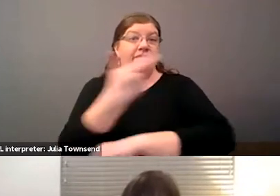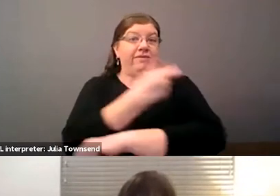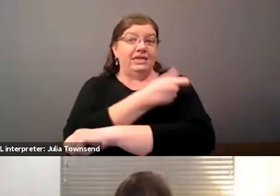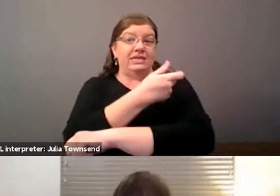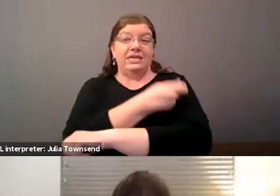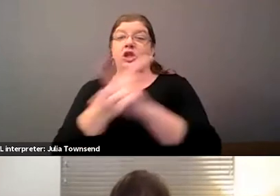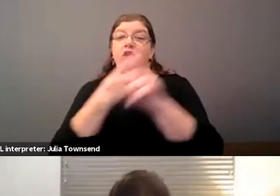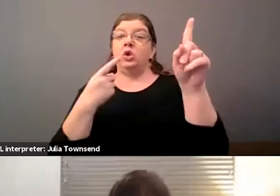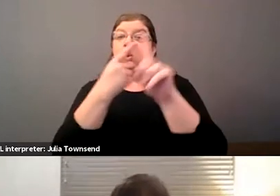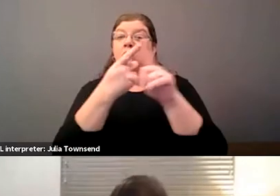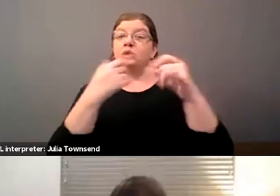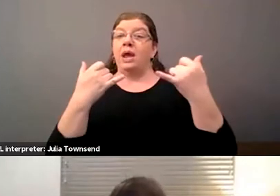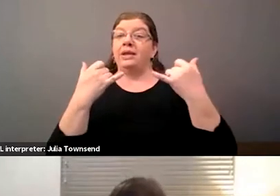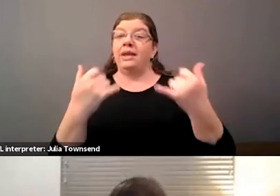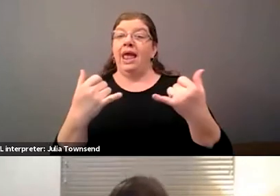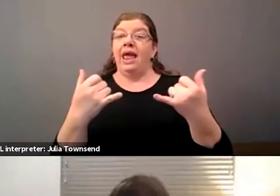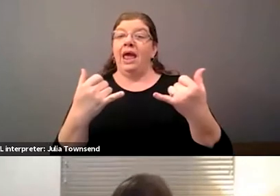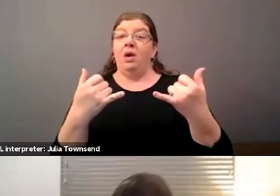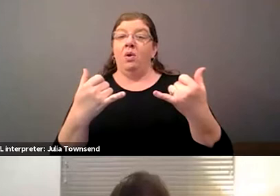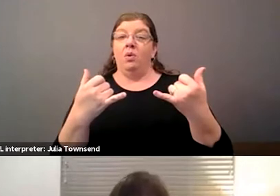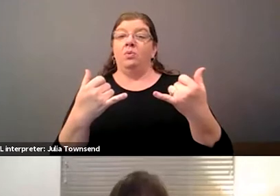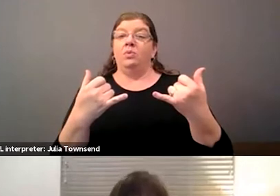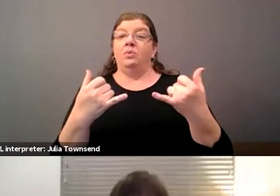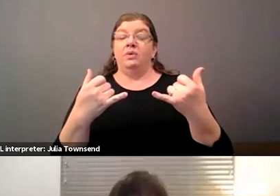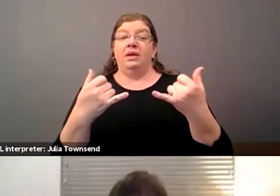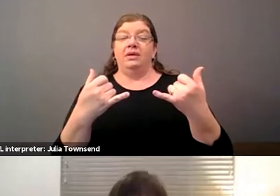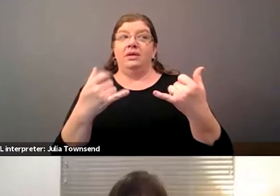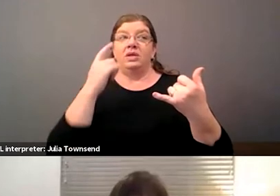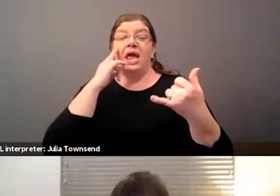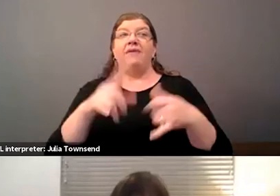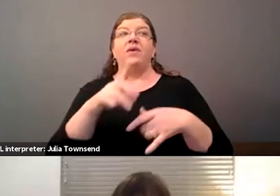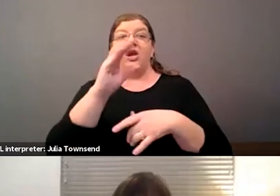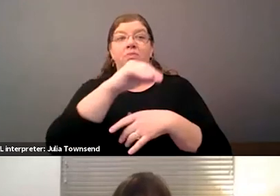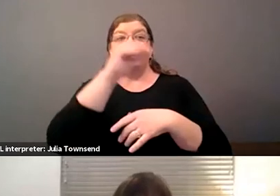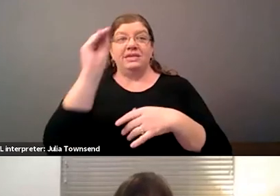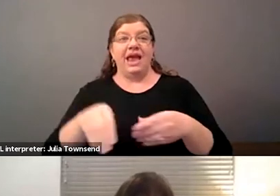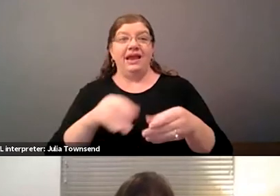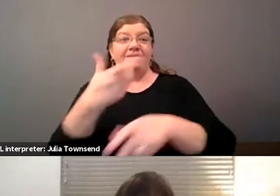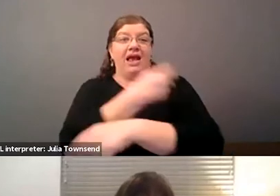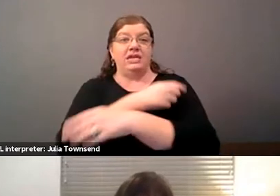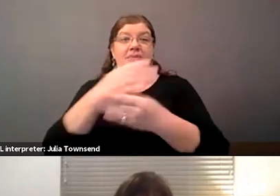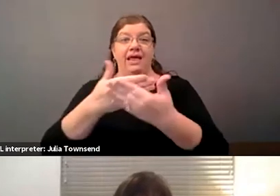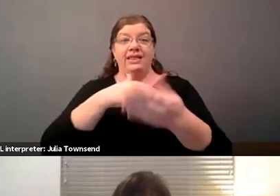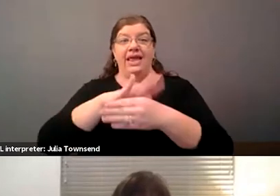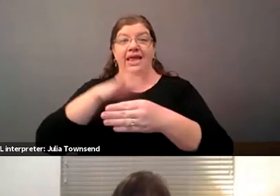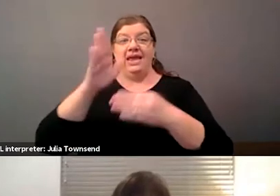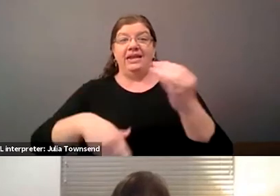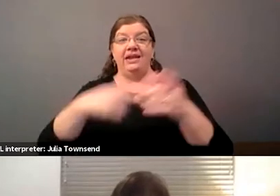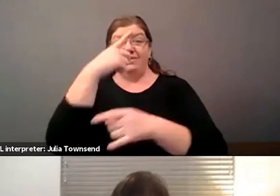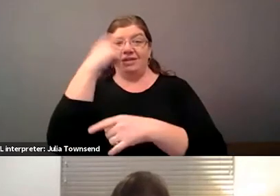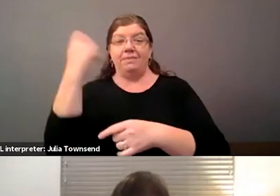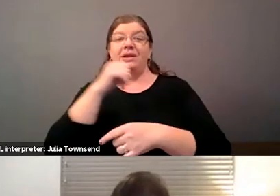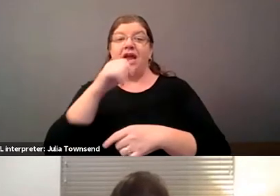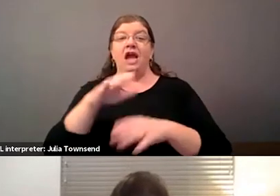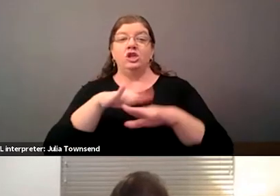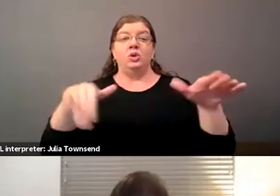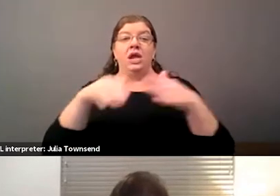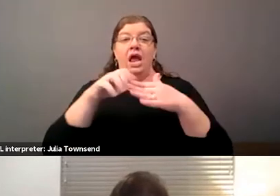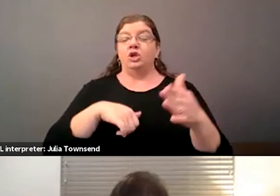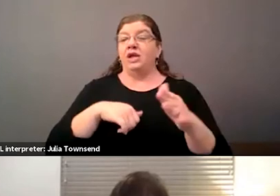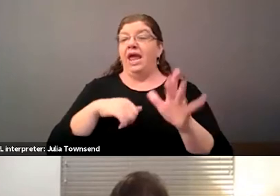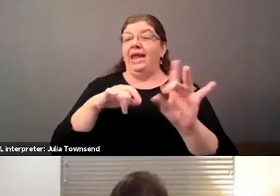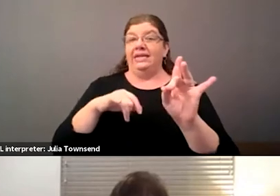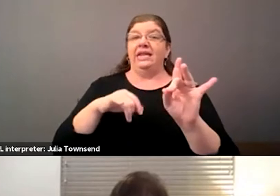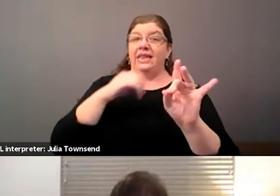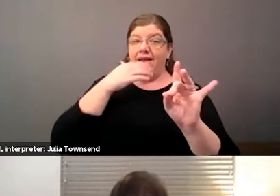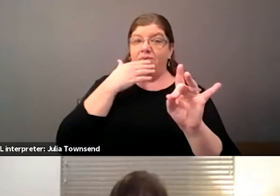now is to have 85 percent of adults vaccinated by the end of the summer we are not talking about children under 16 nor are we taking